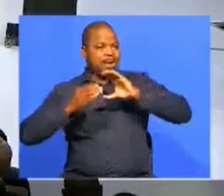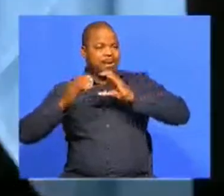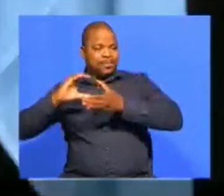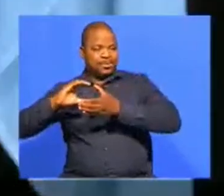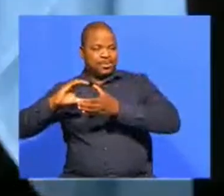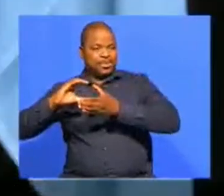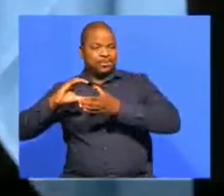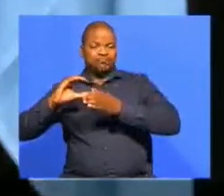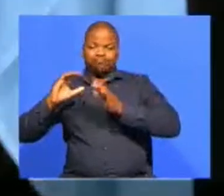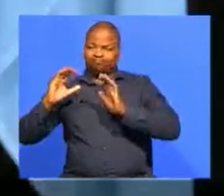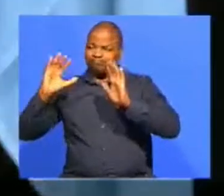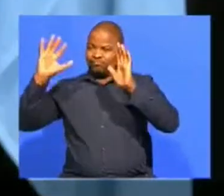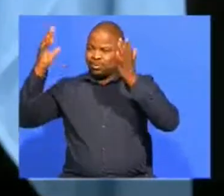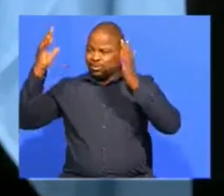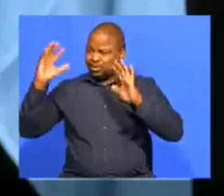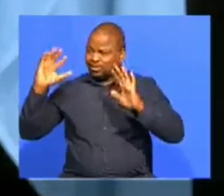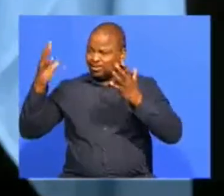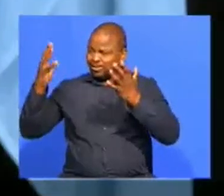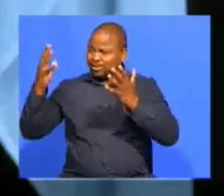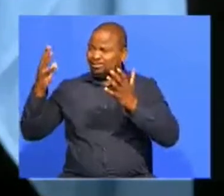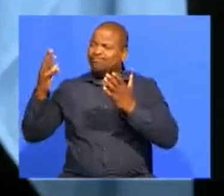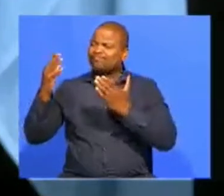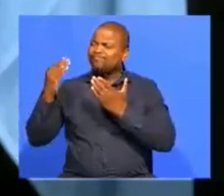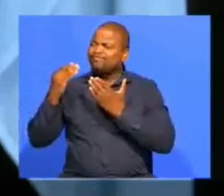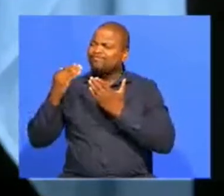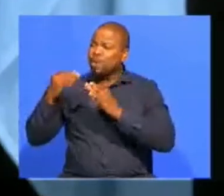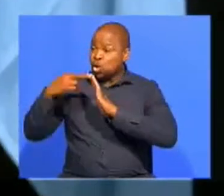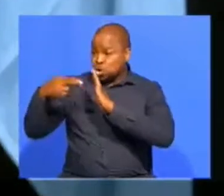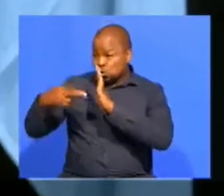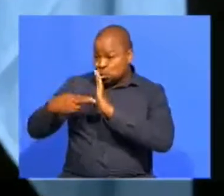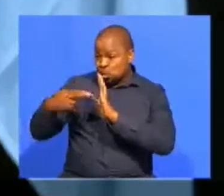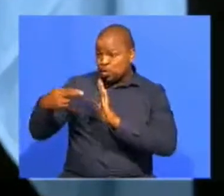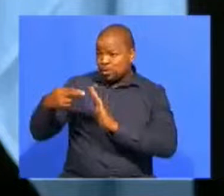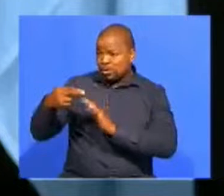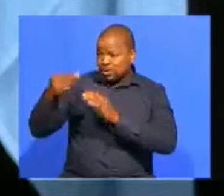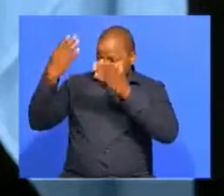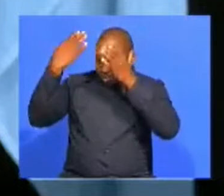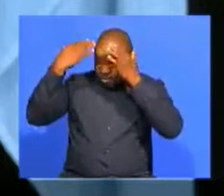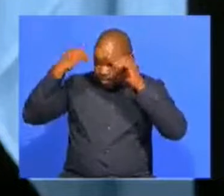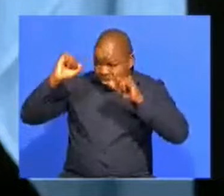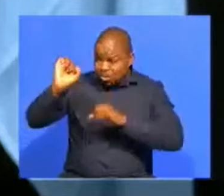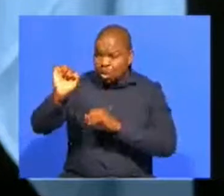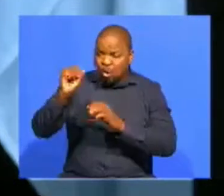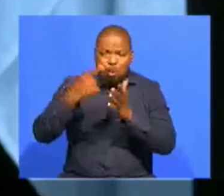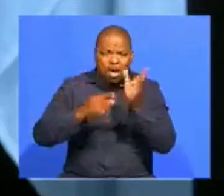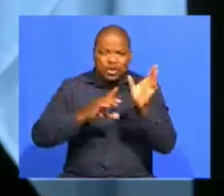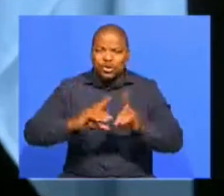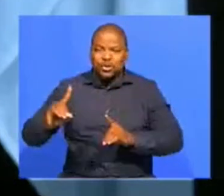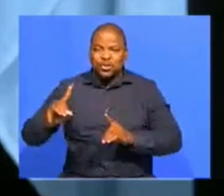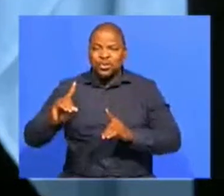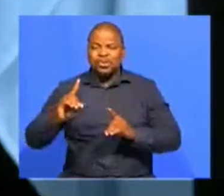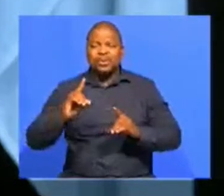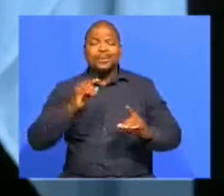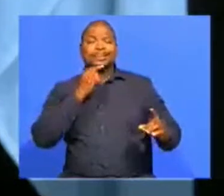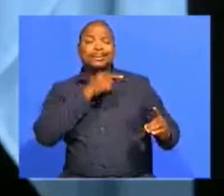And I want to commend and acknowledge the role that your President has been playing in this